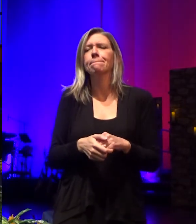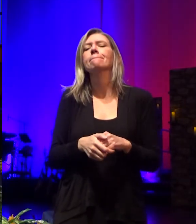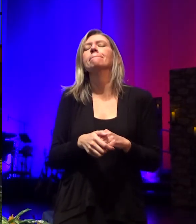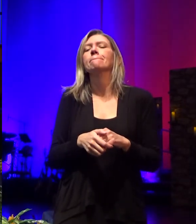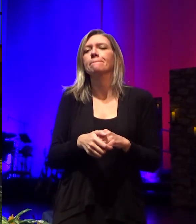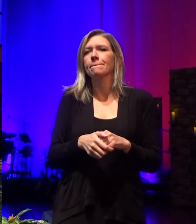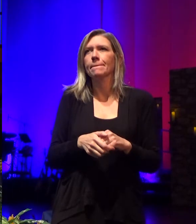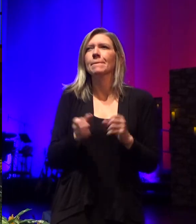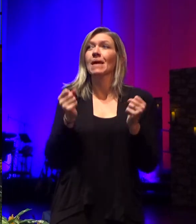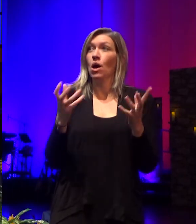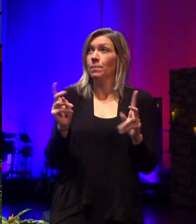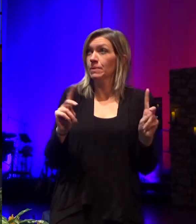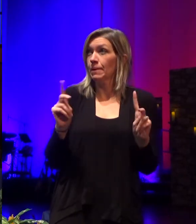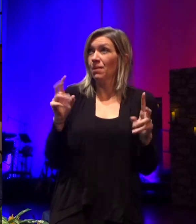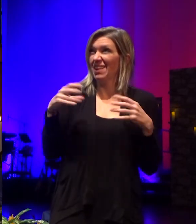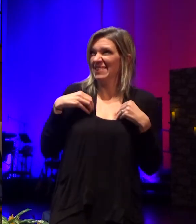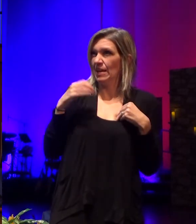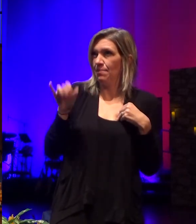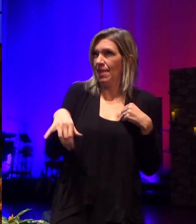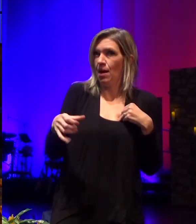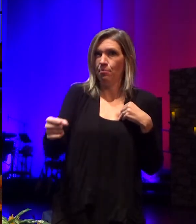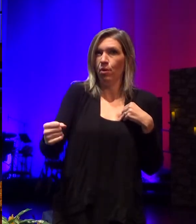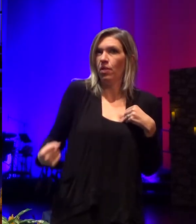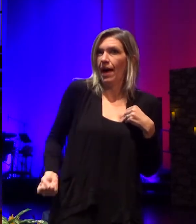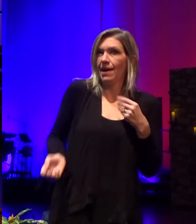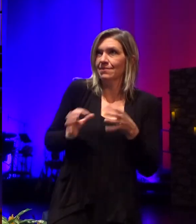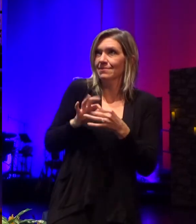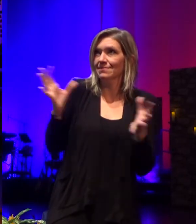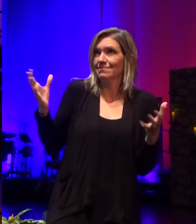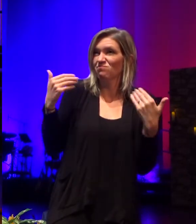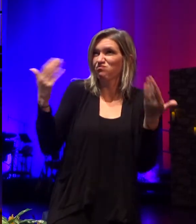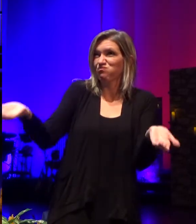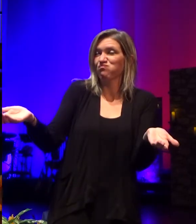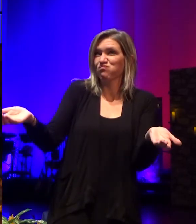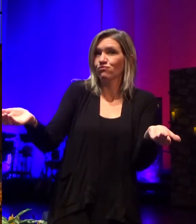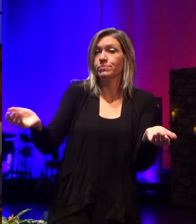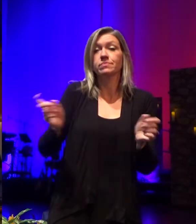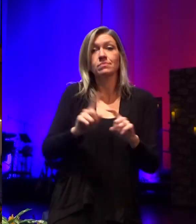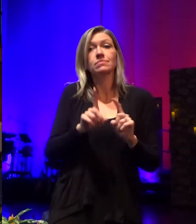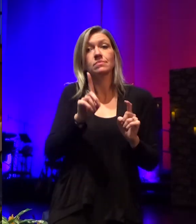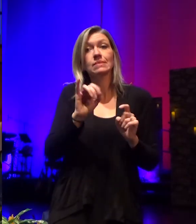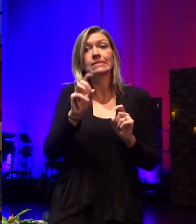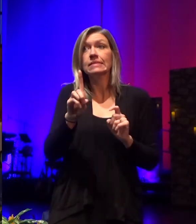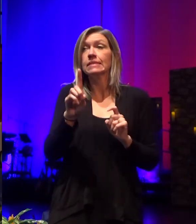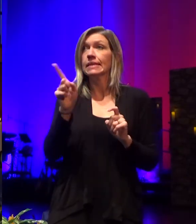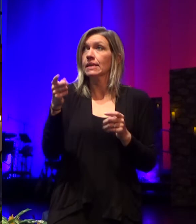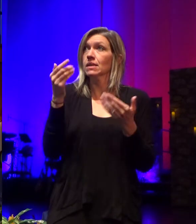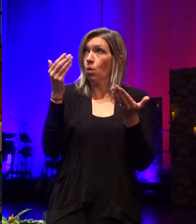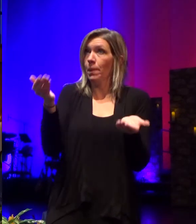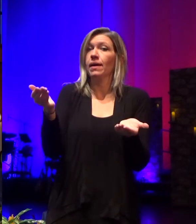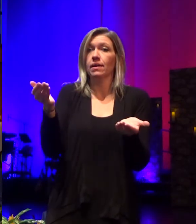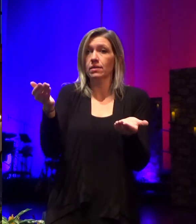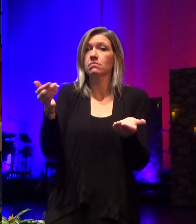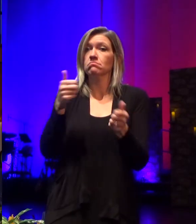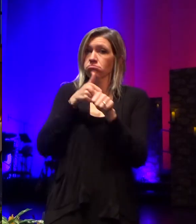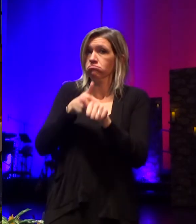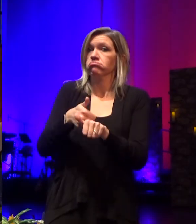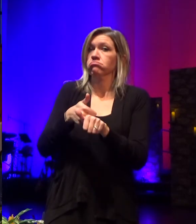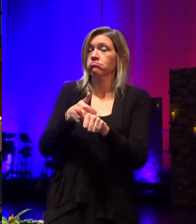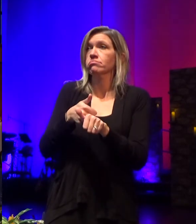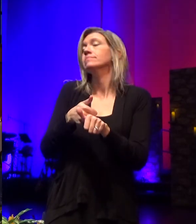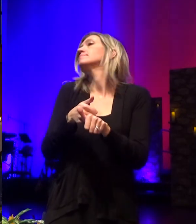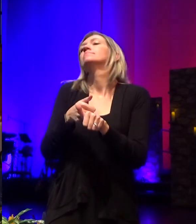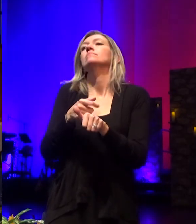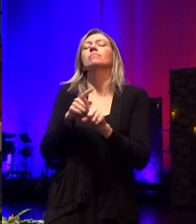Now, how many would accept that? Pull that release lever. But he did it. He obeyed. He obeyed. But he